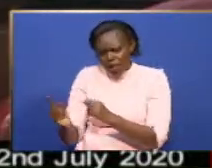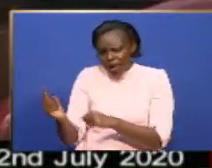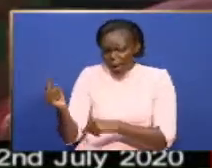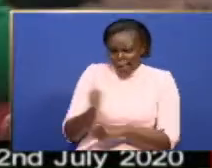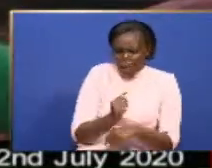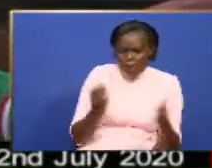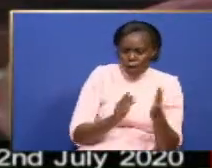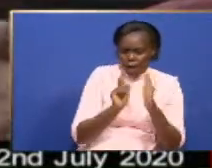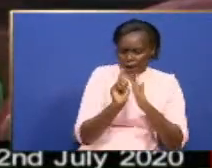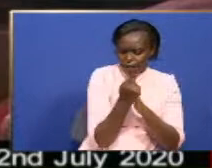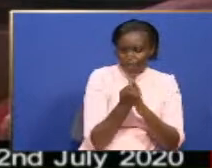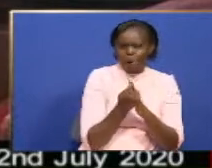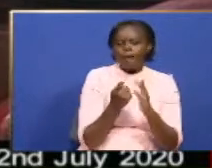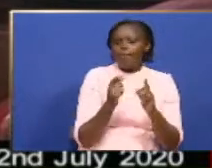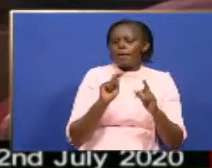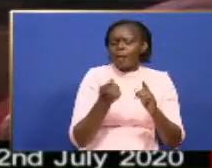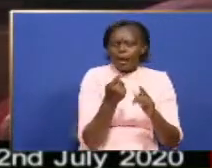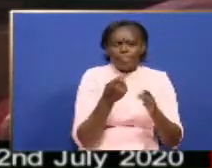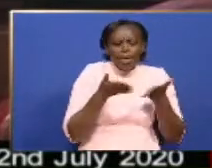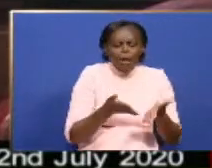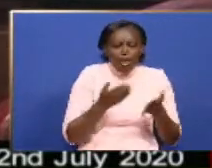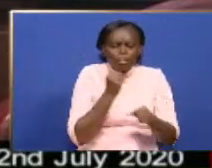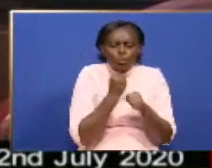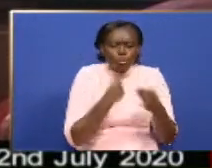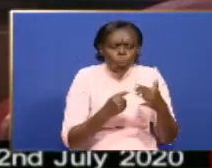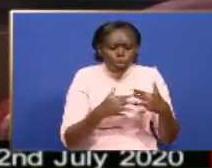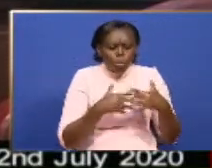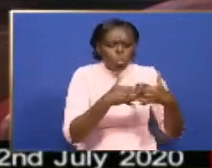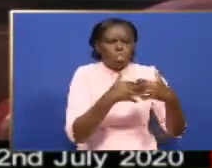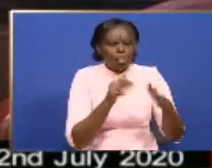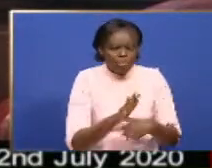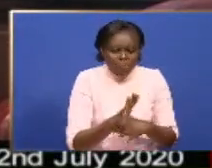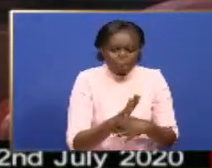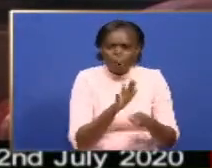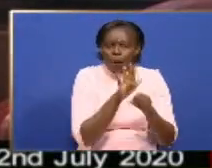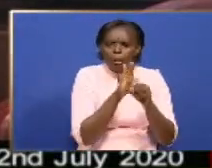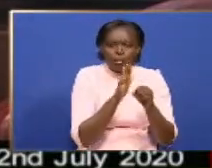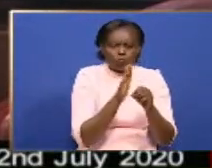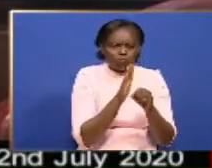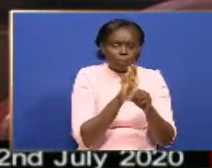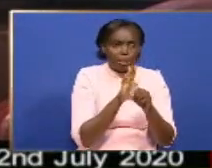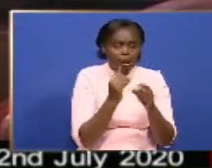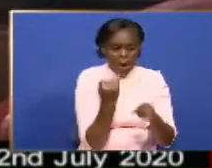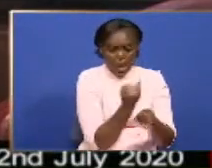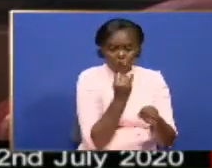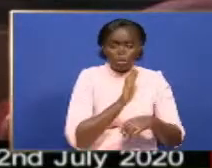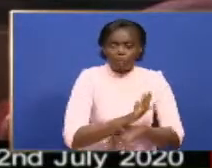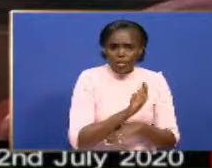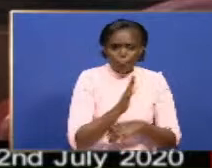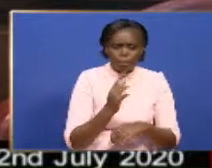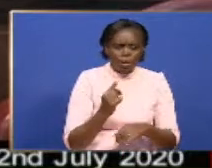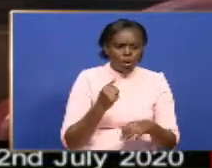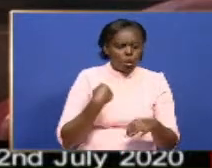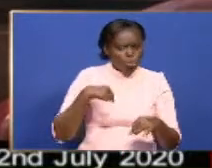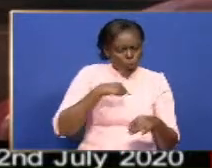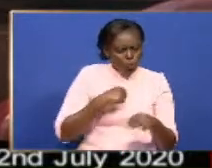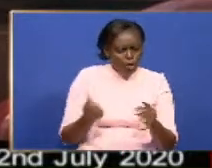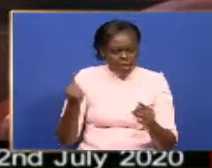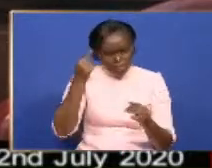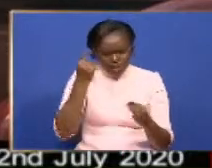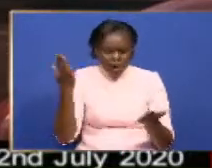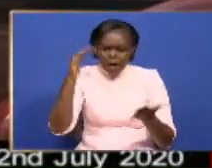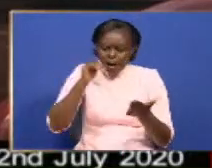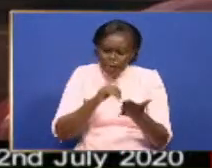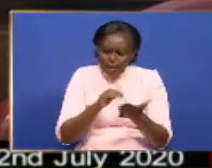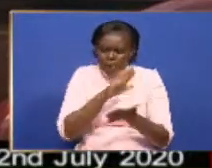and imprison them, confine them. Honorable Speaker, I think it is high time that we rethink about this issue of refugees,